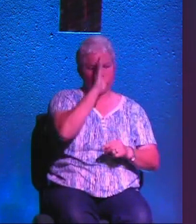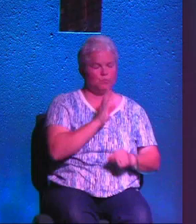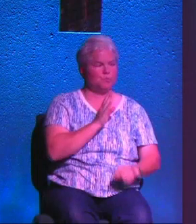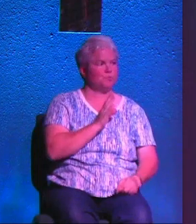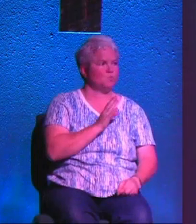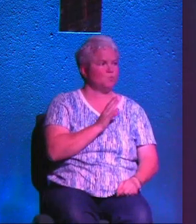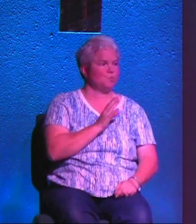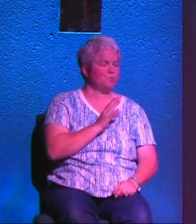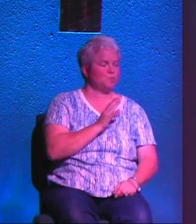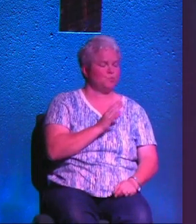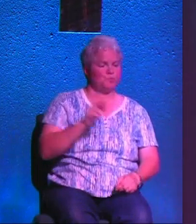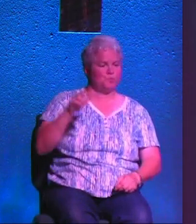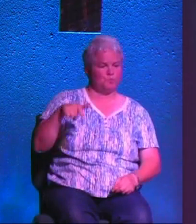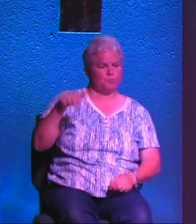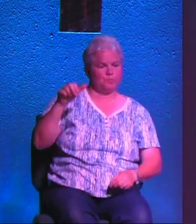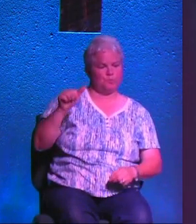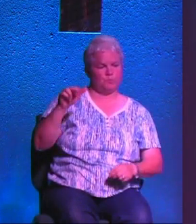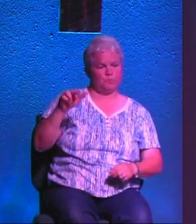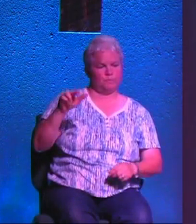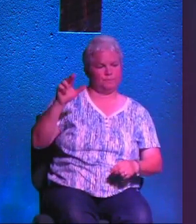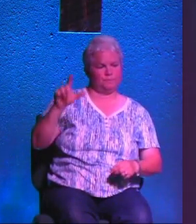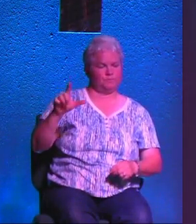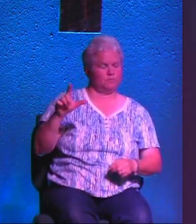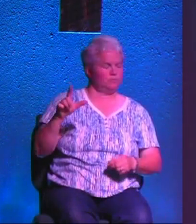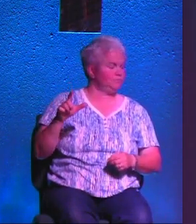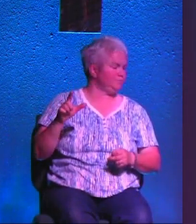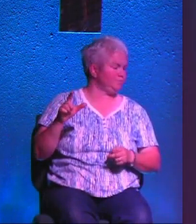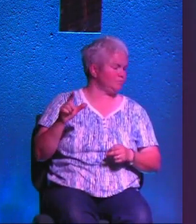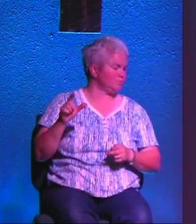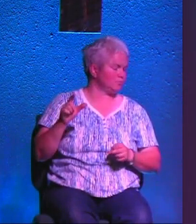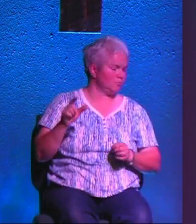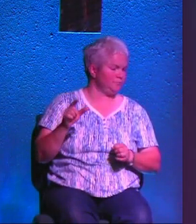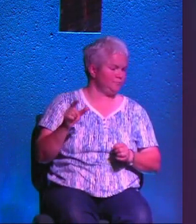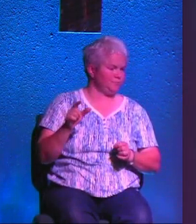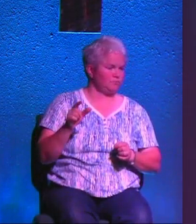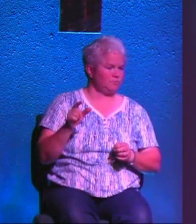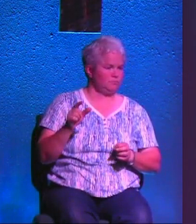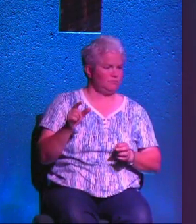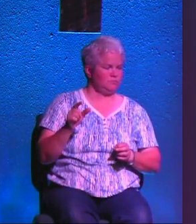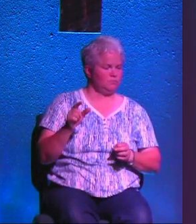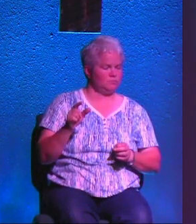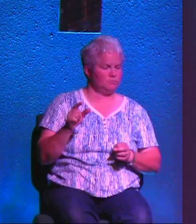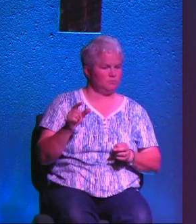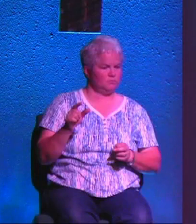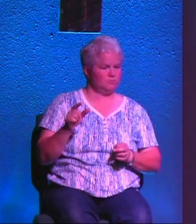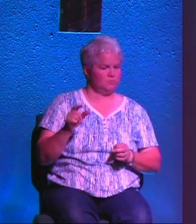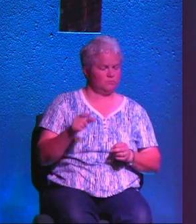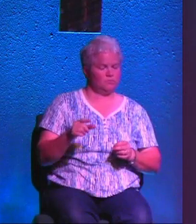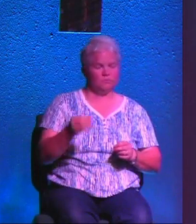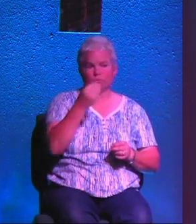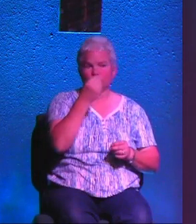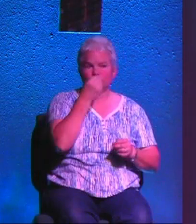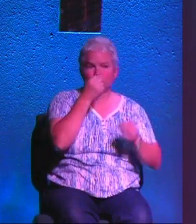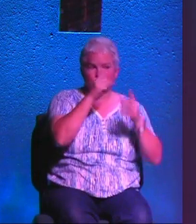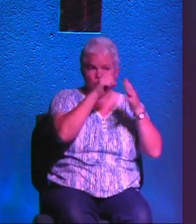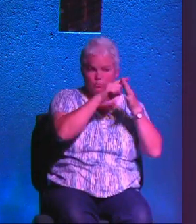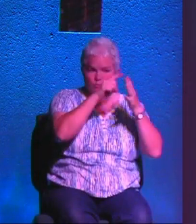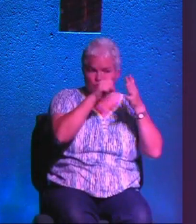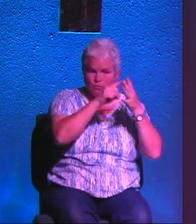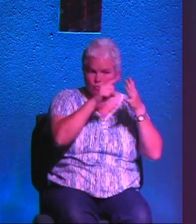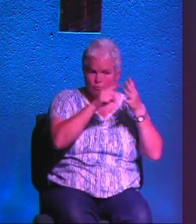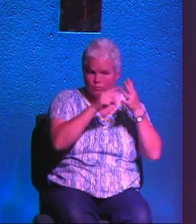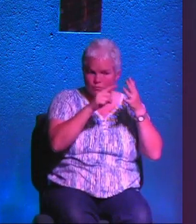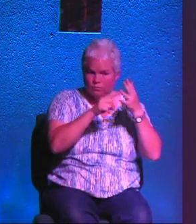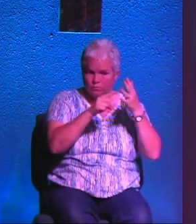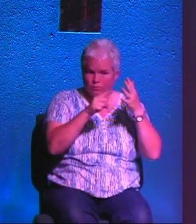God. Paul's underlying thought here is that the restrictive dietary